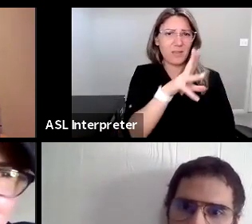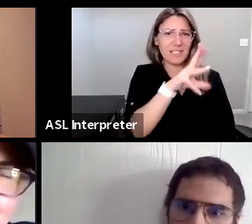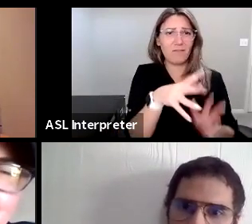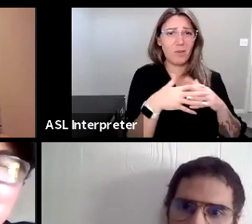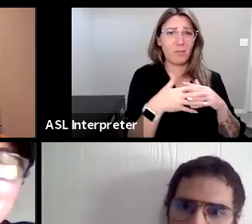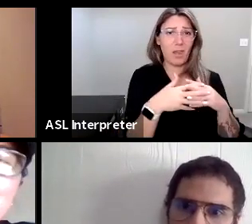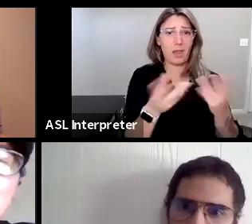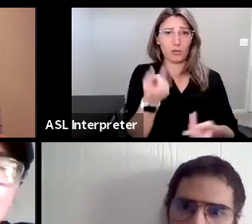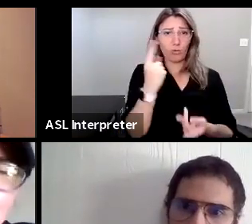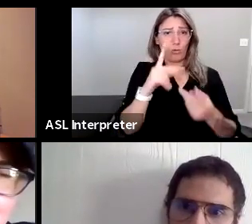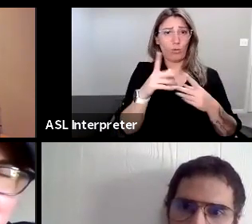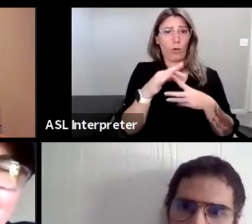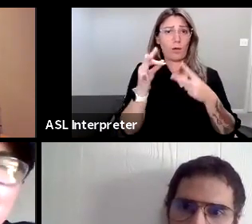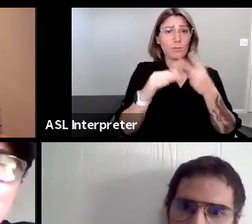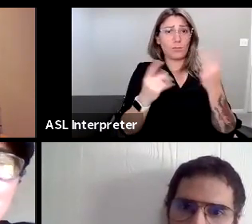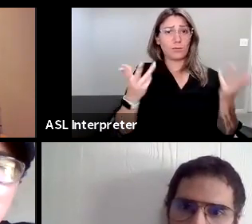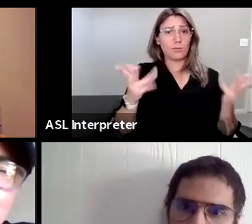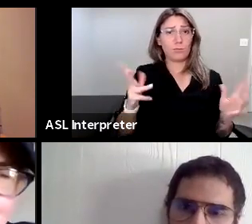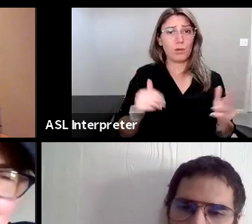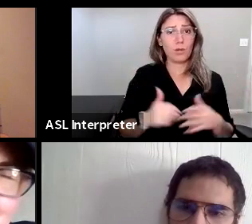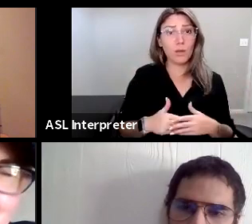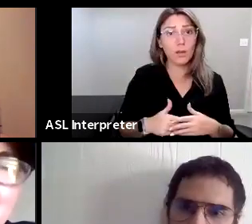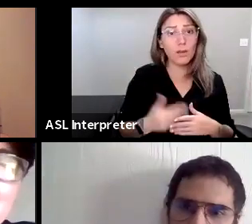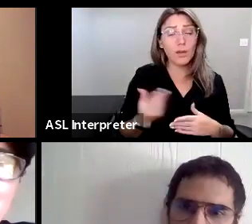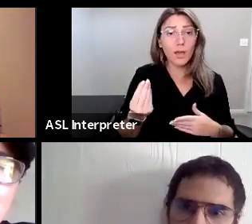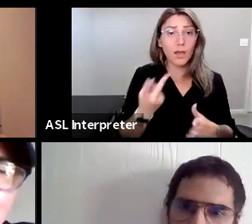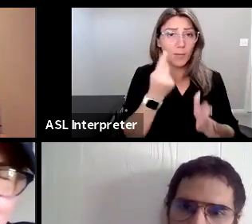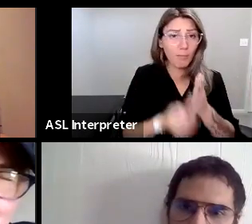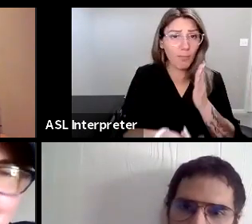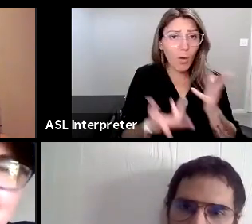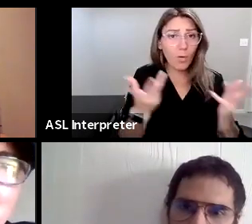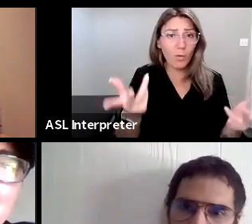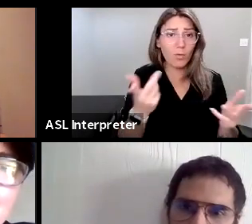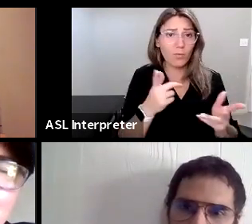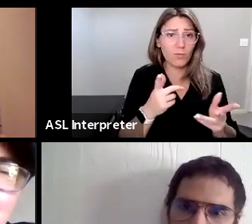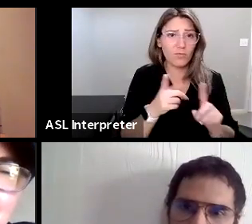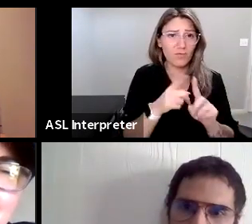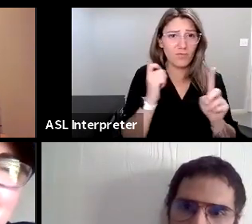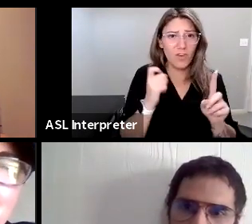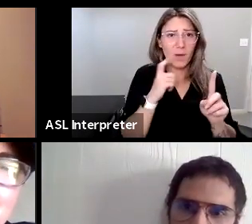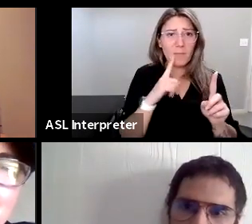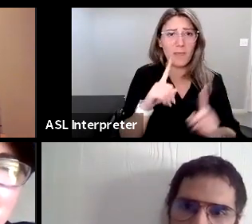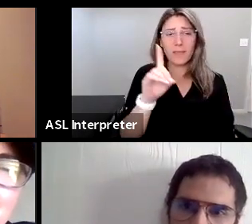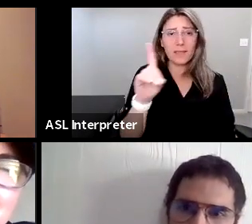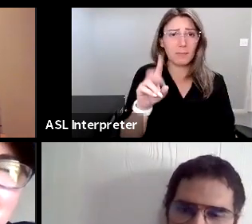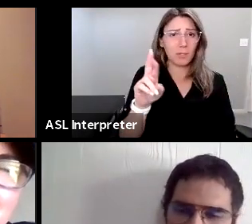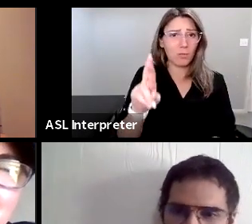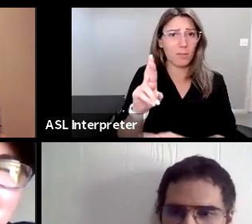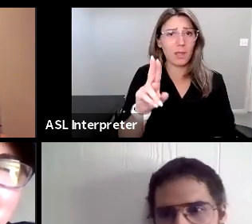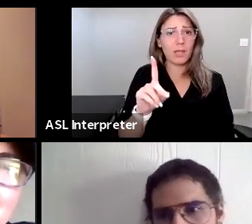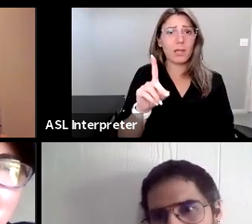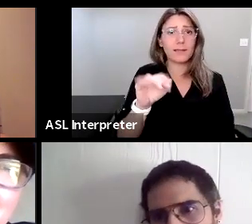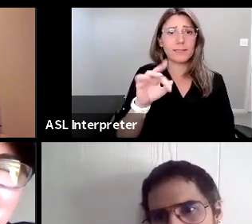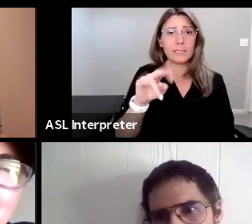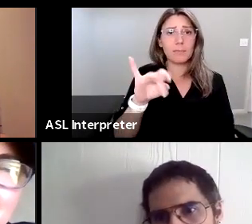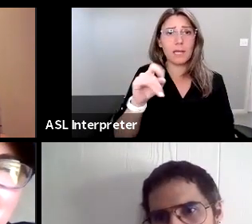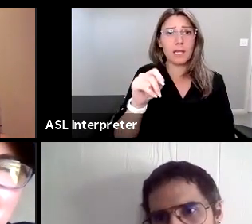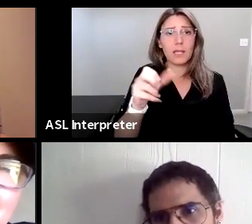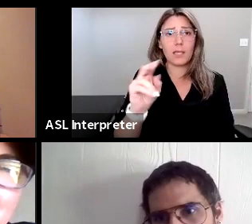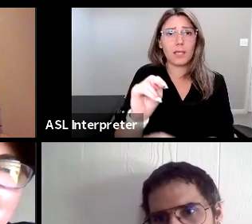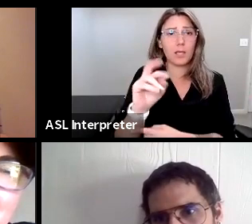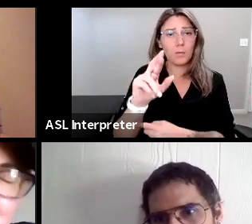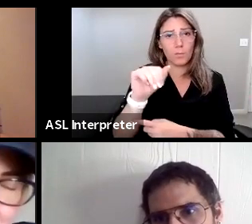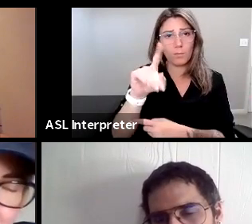because those were the two options that they had, even though both were, I think, parents were from the Dominican Republic. And it goes to say that, again, going